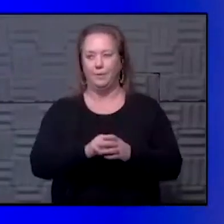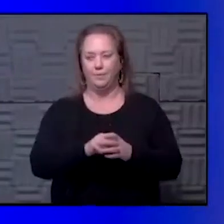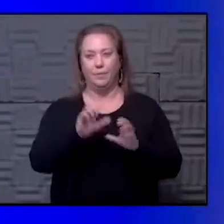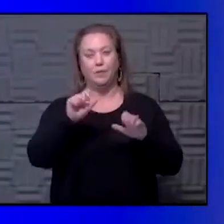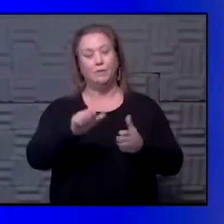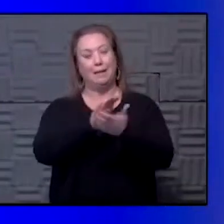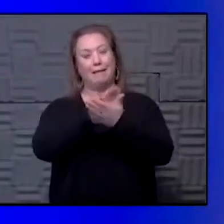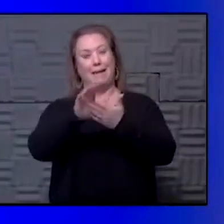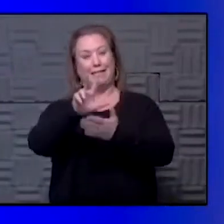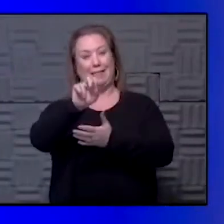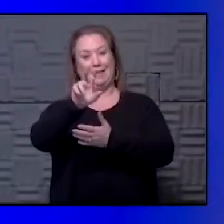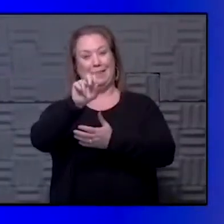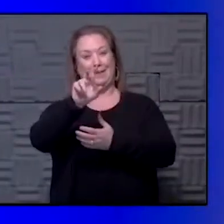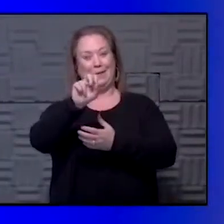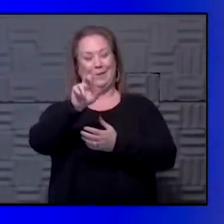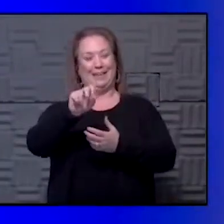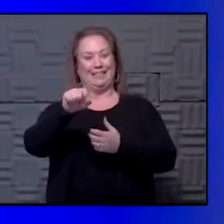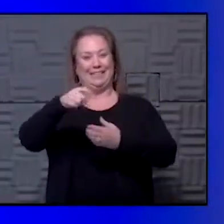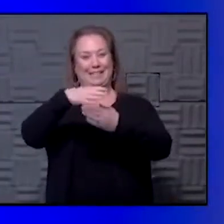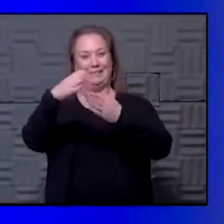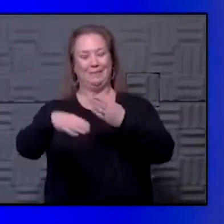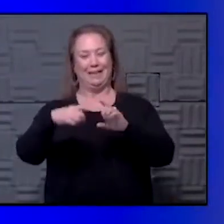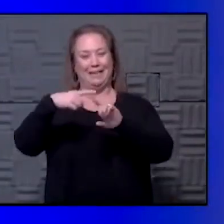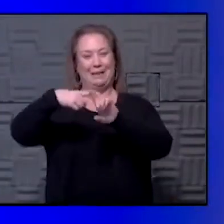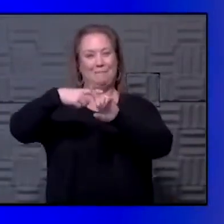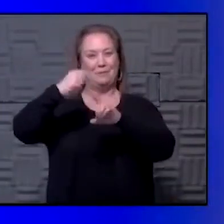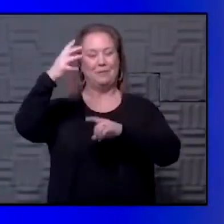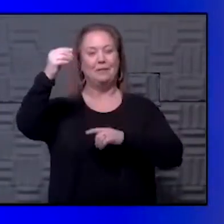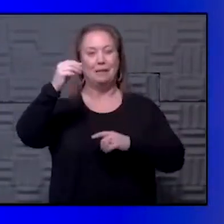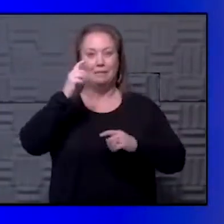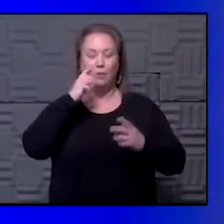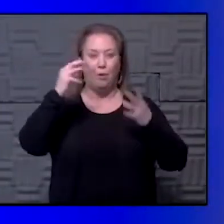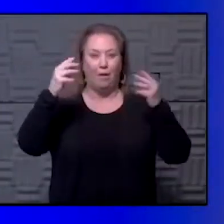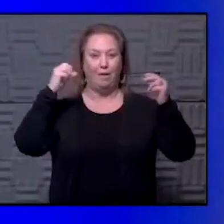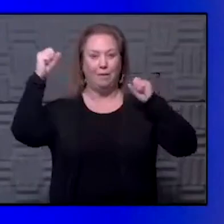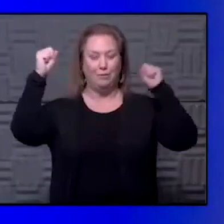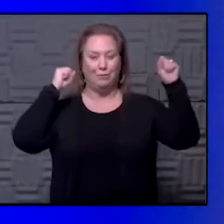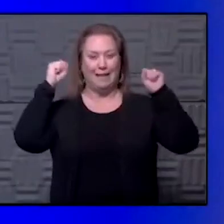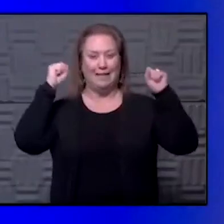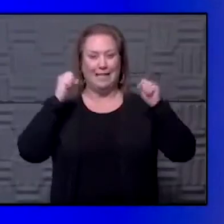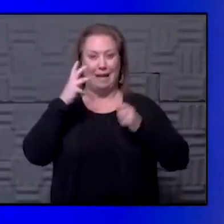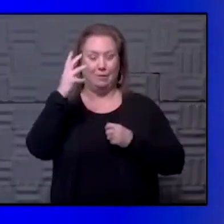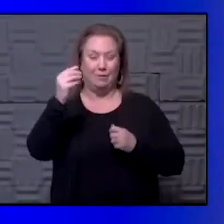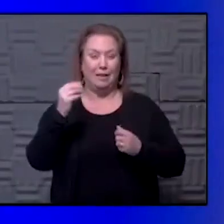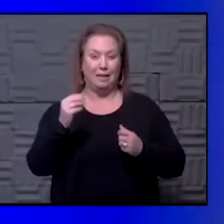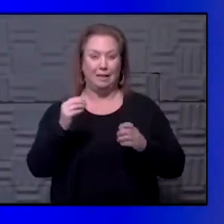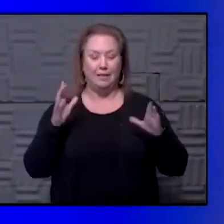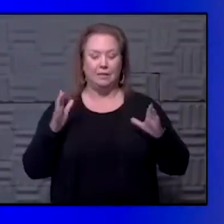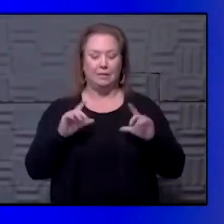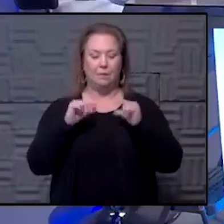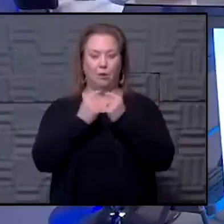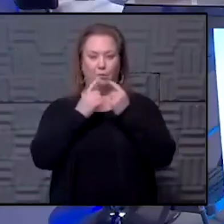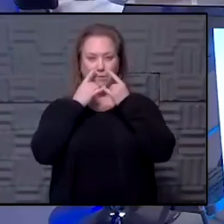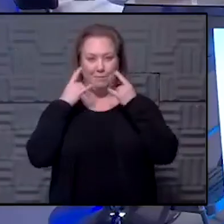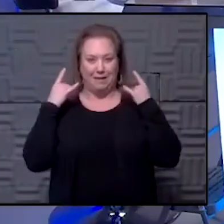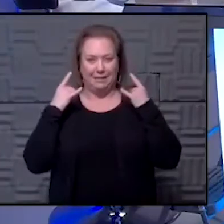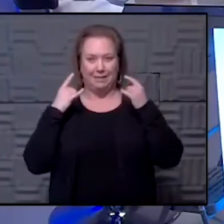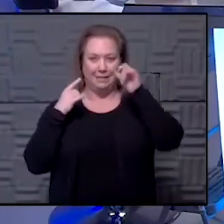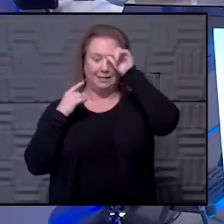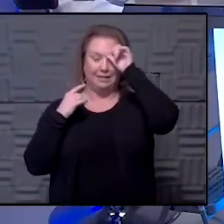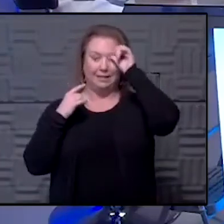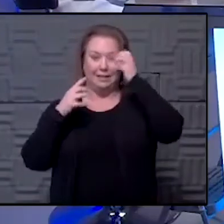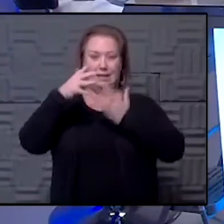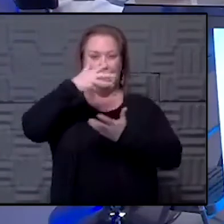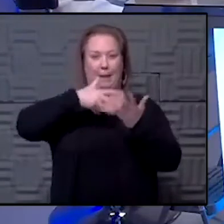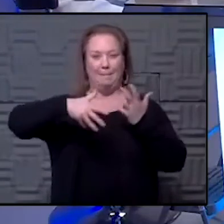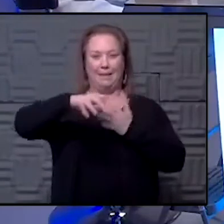and balmy in the 30s this weekend. So if people can get out and exercise outside and In small groups with a mask. Go ahead. Not mixing